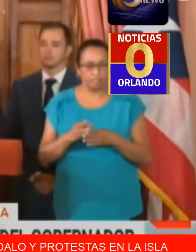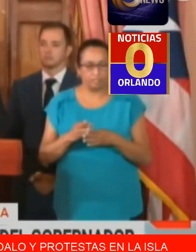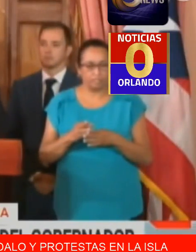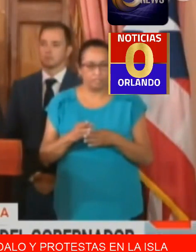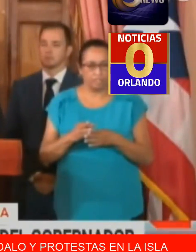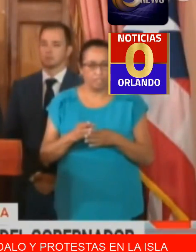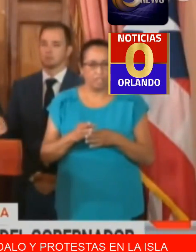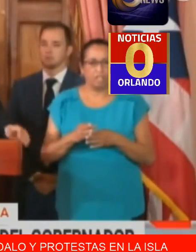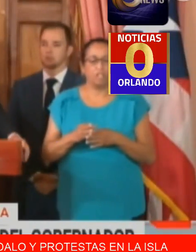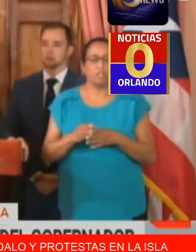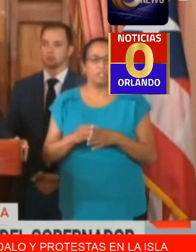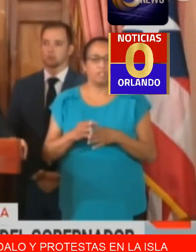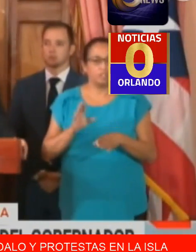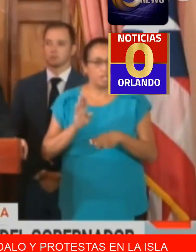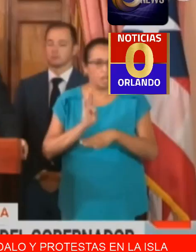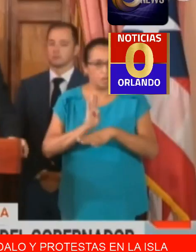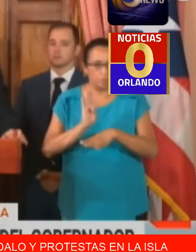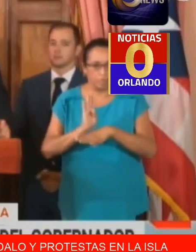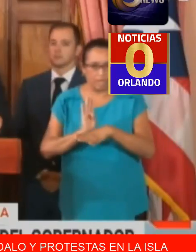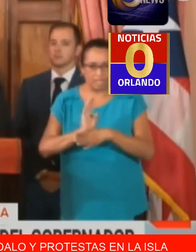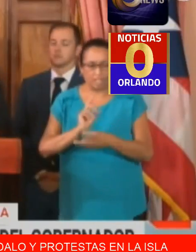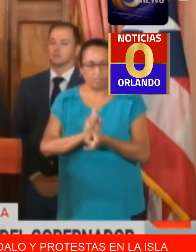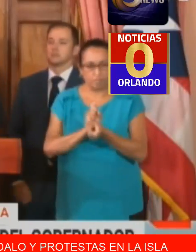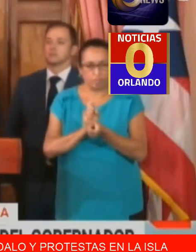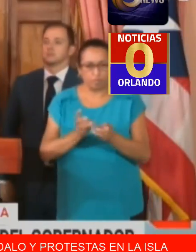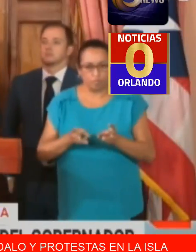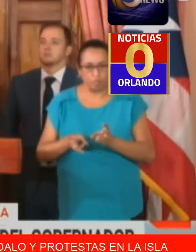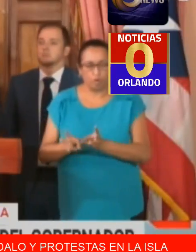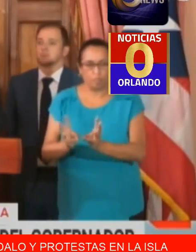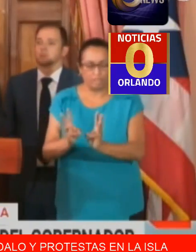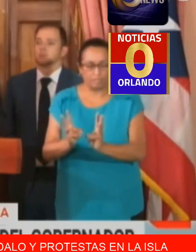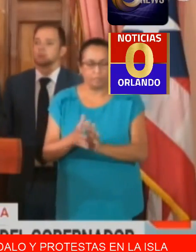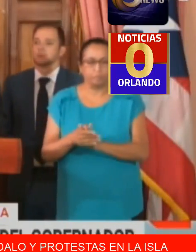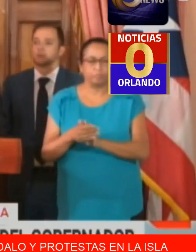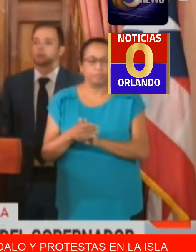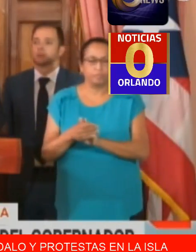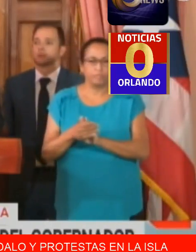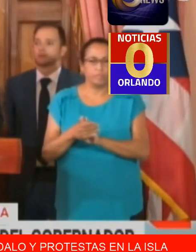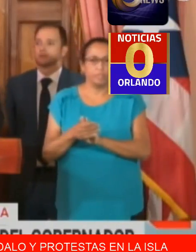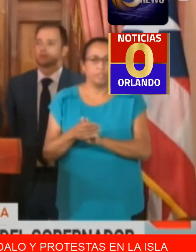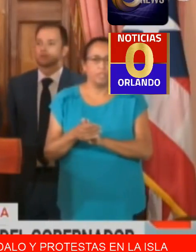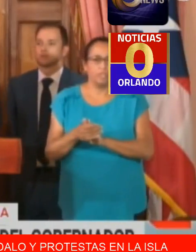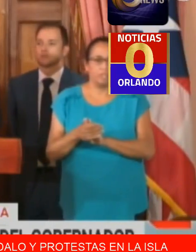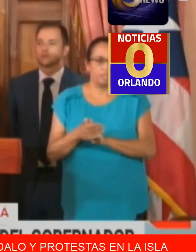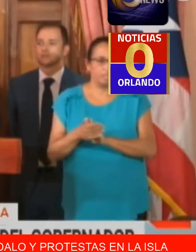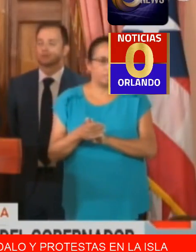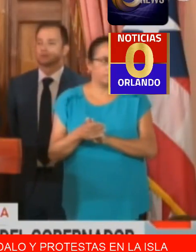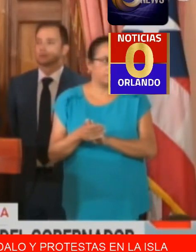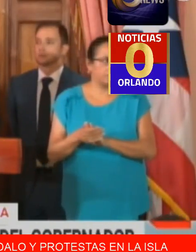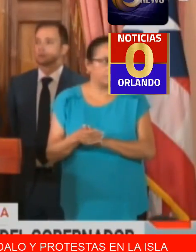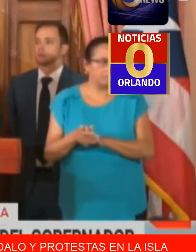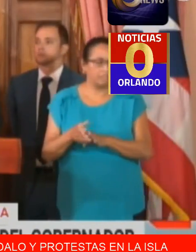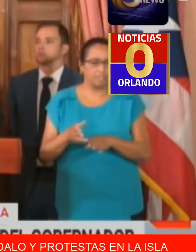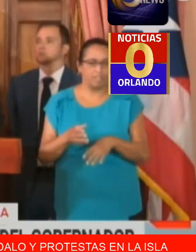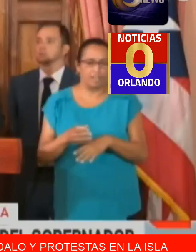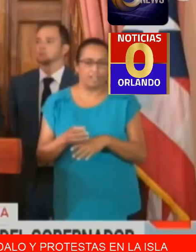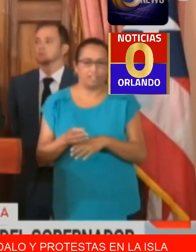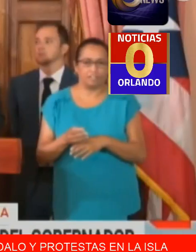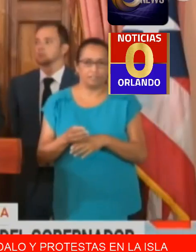We've created newer markets and so forth. So the conditions are there. I know that there is a sense, and of